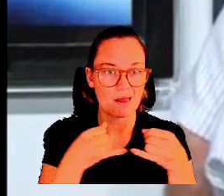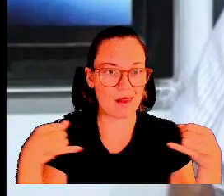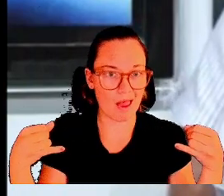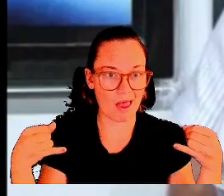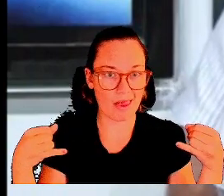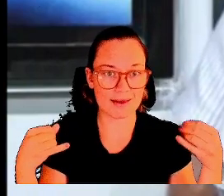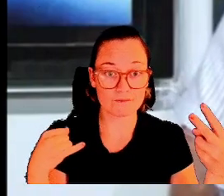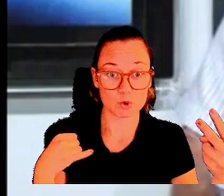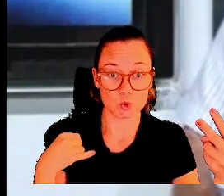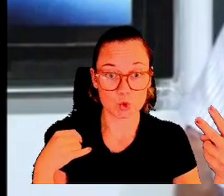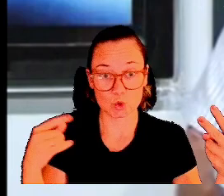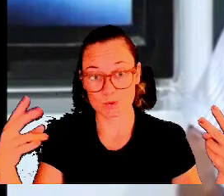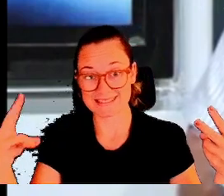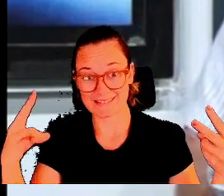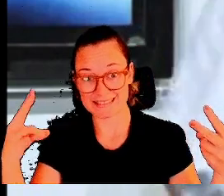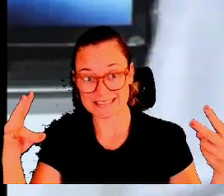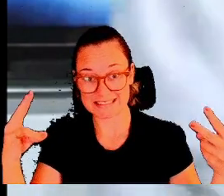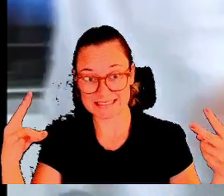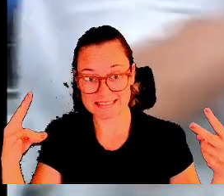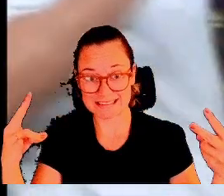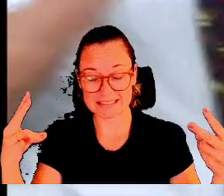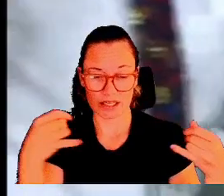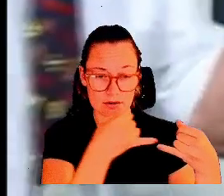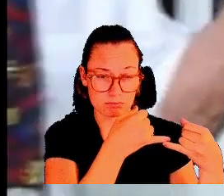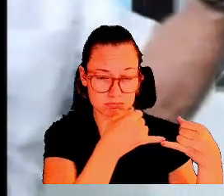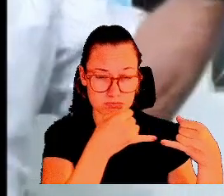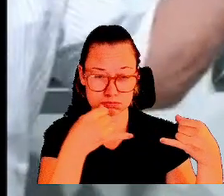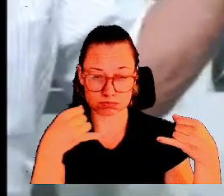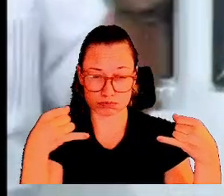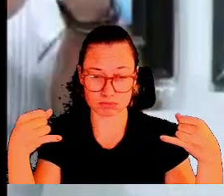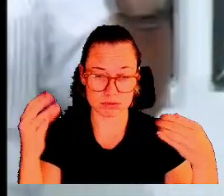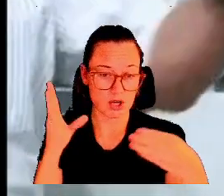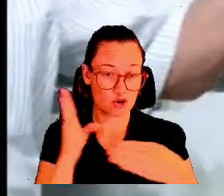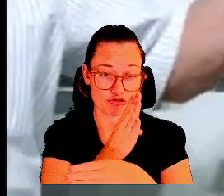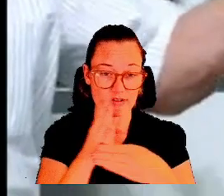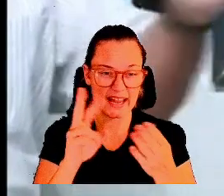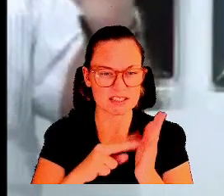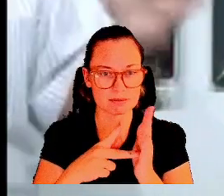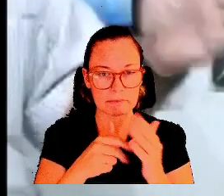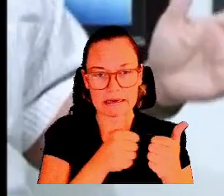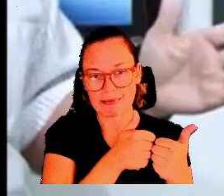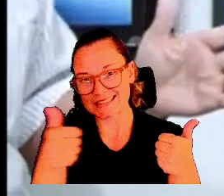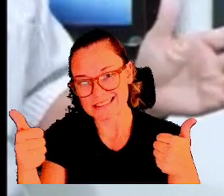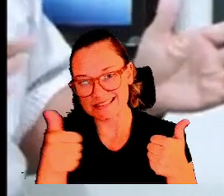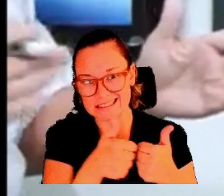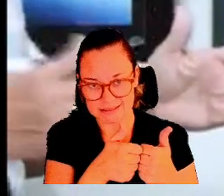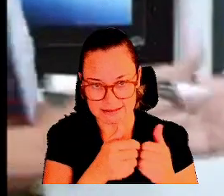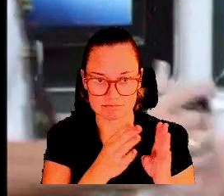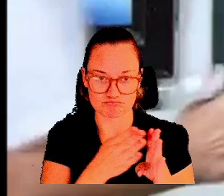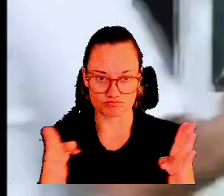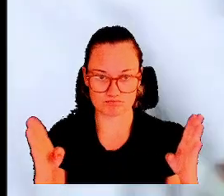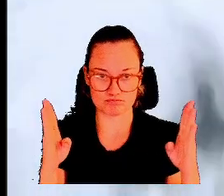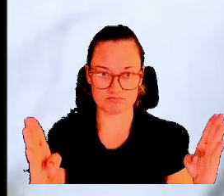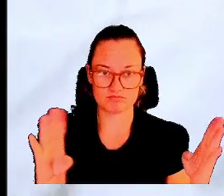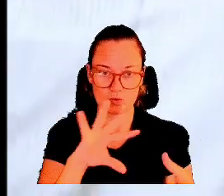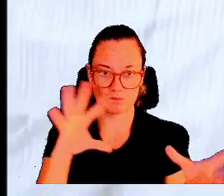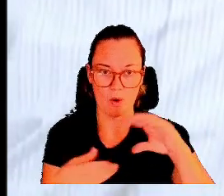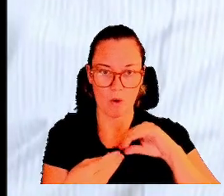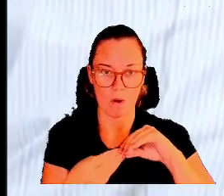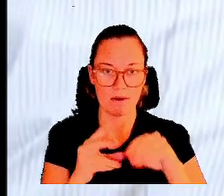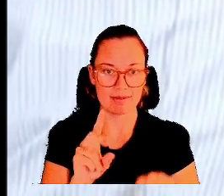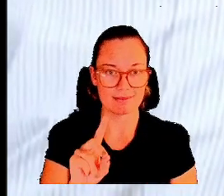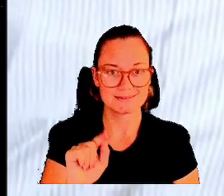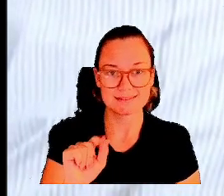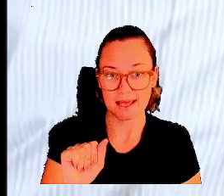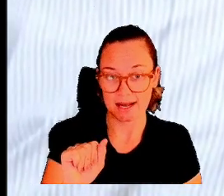your largest, then the range is just that distance that encompasses all your data. So the range of this set